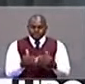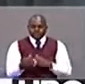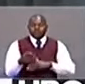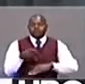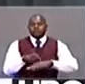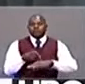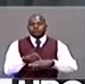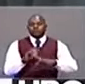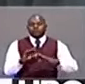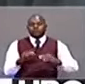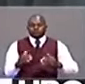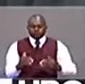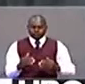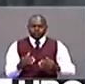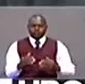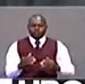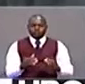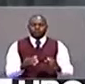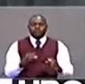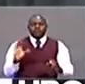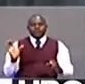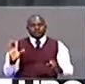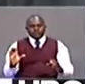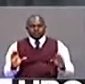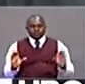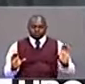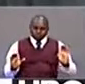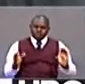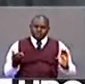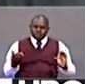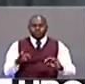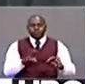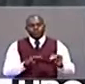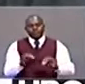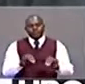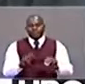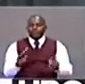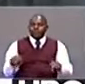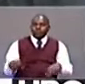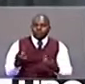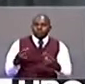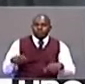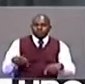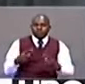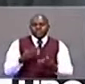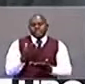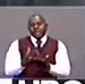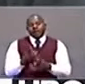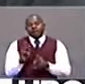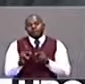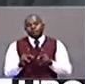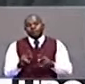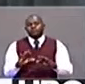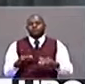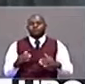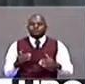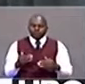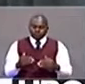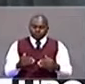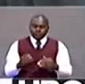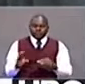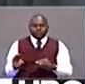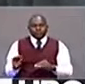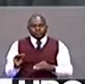time, when these companies had their management wrangles, some people went and took